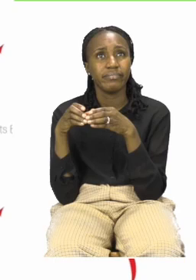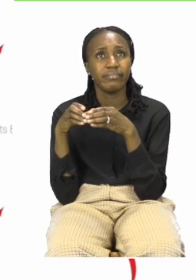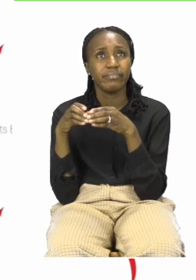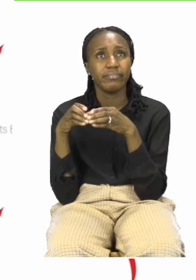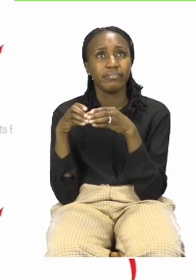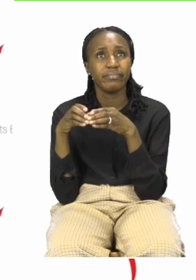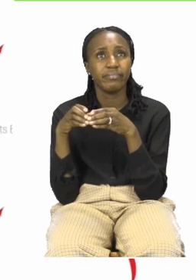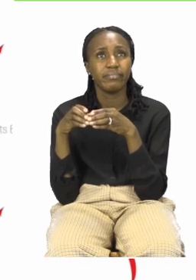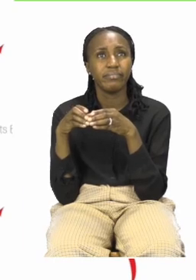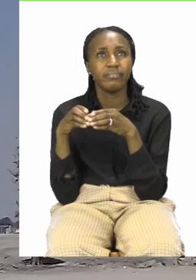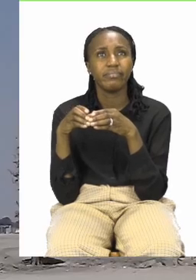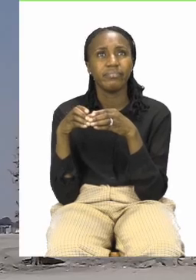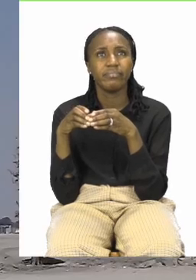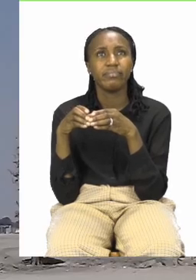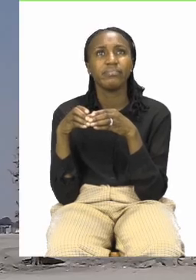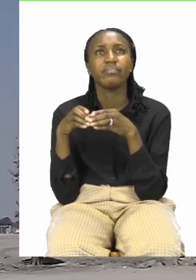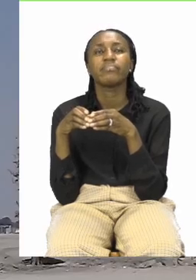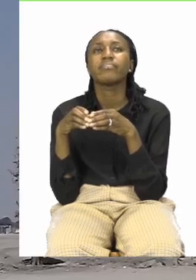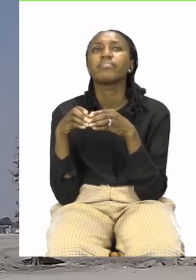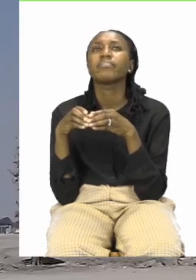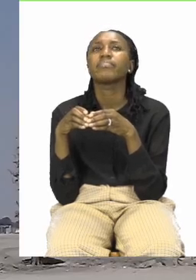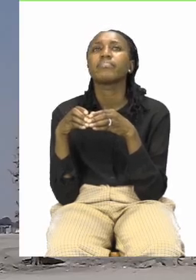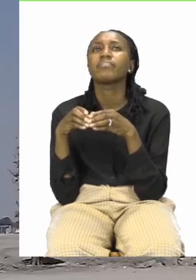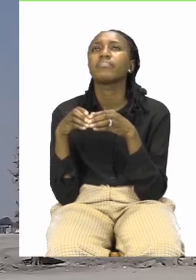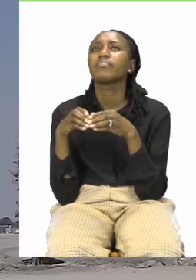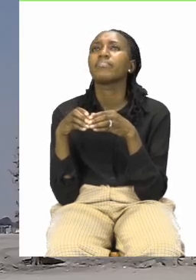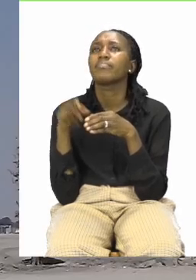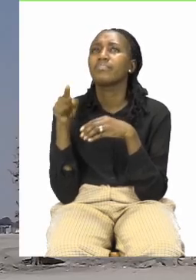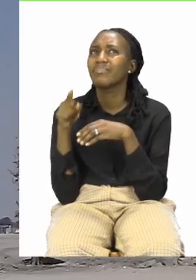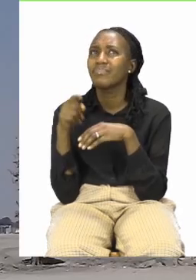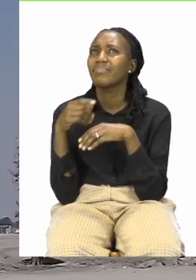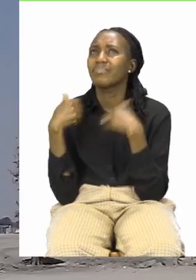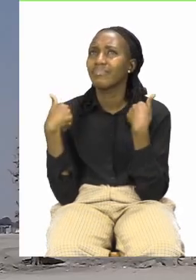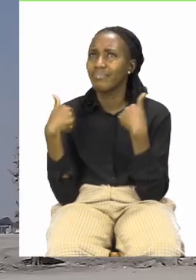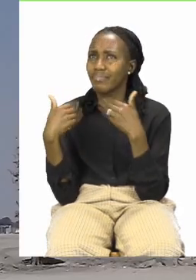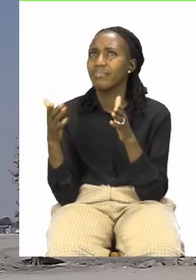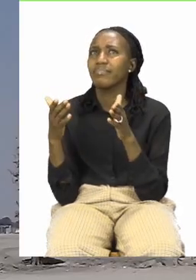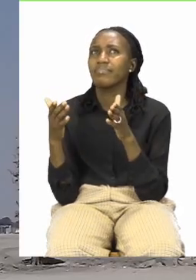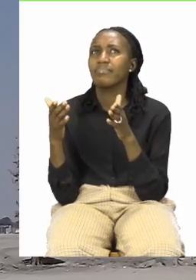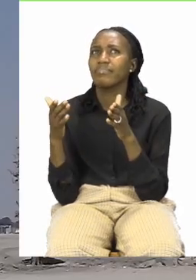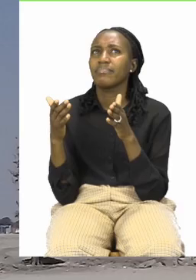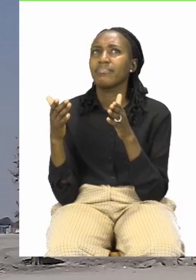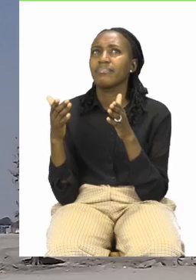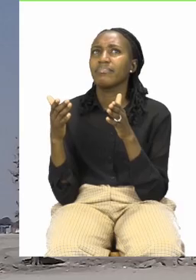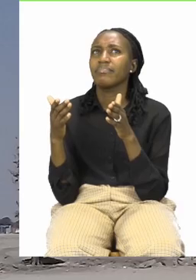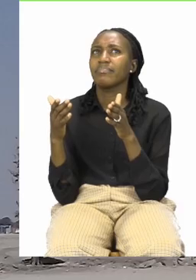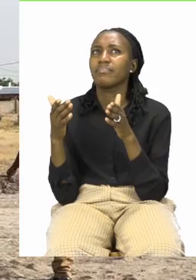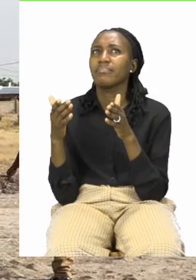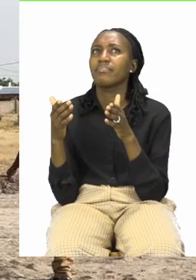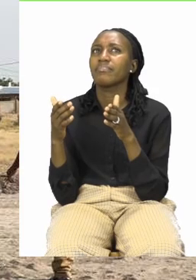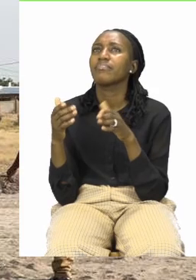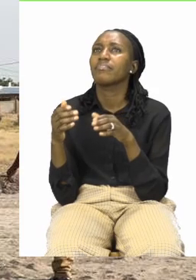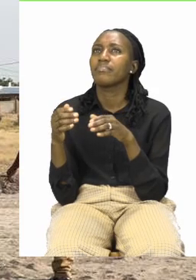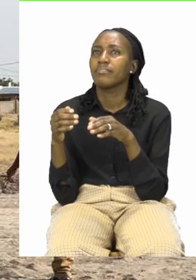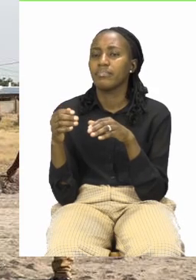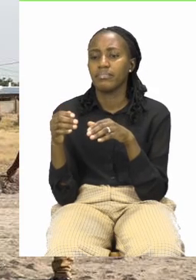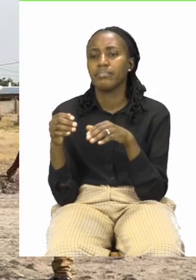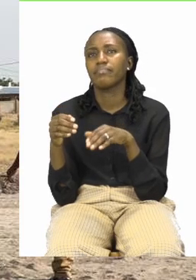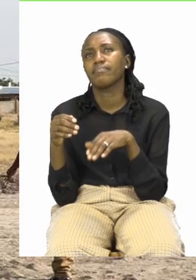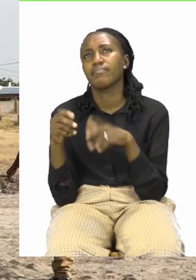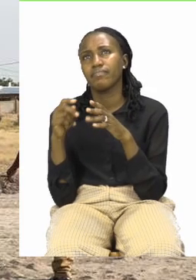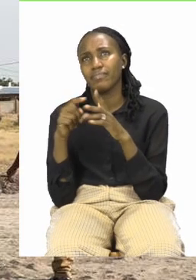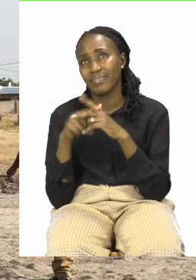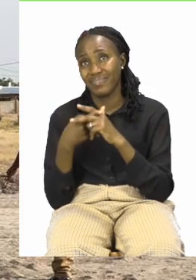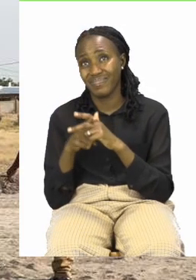not a grass golf club, they have just started, they've revamped their golf course.